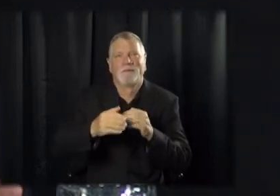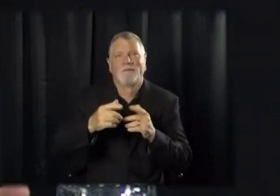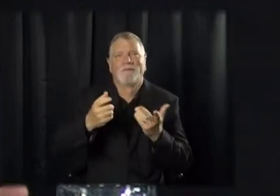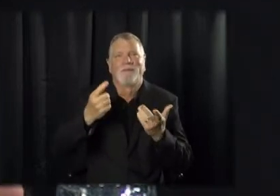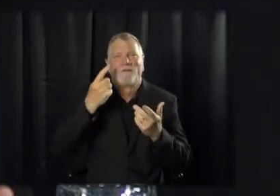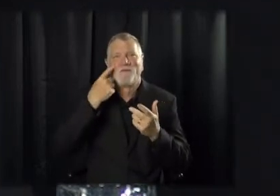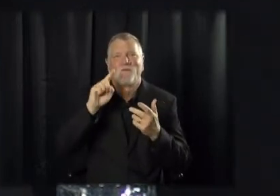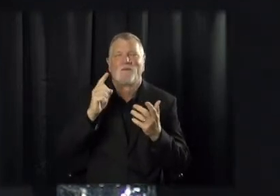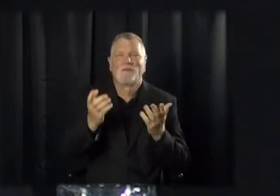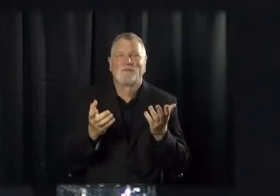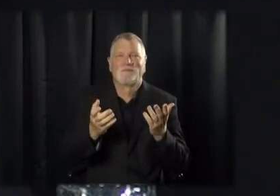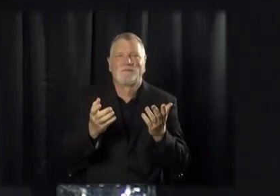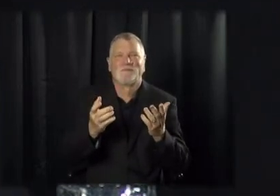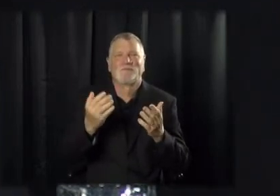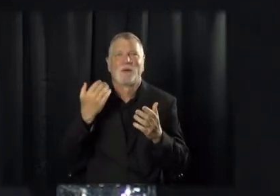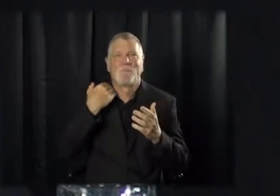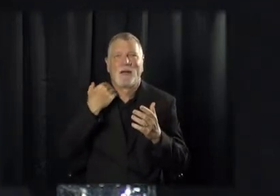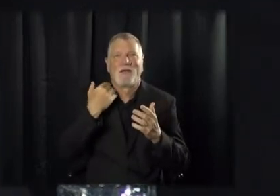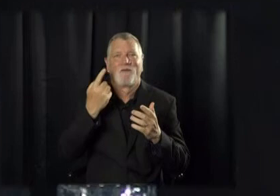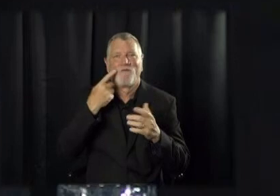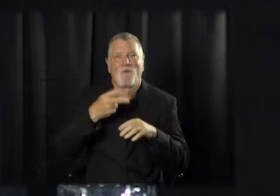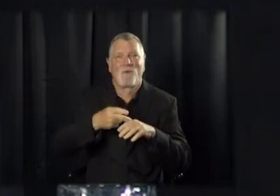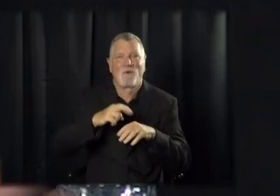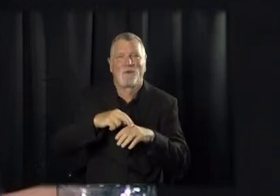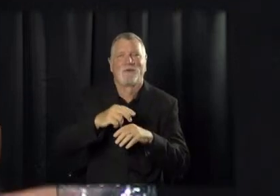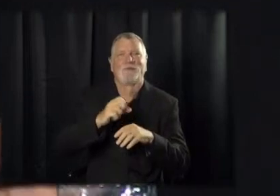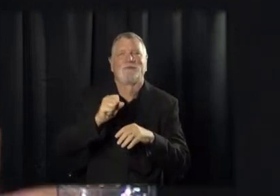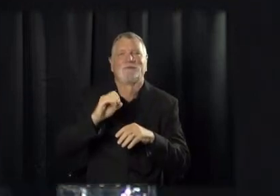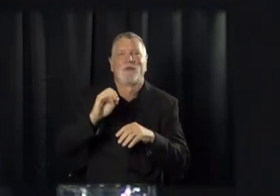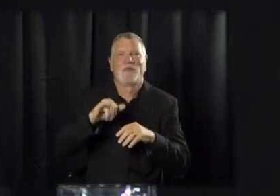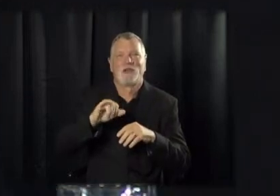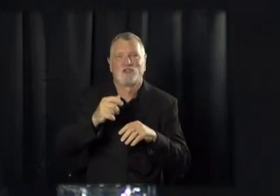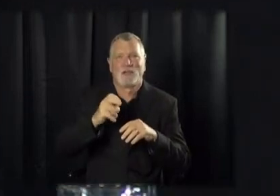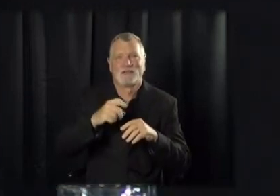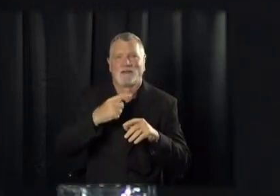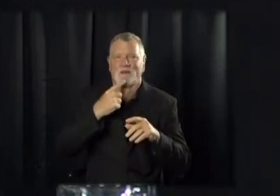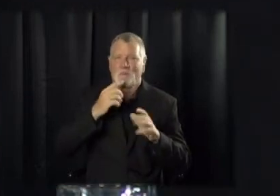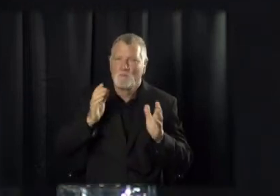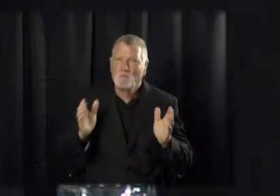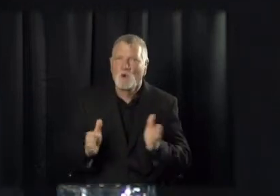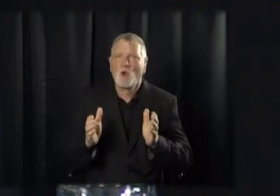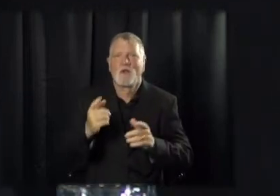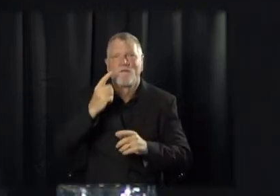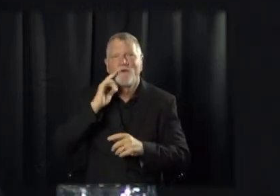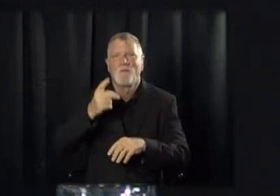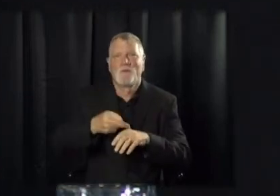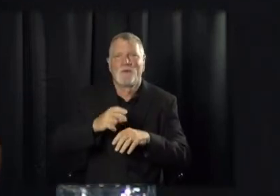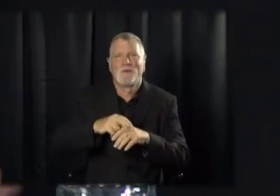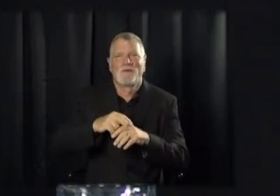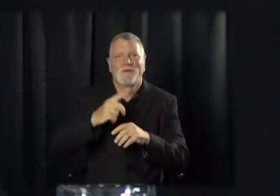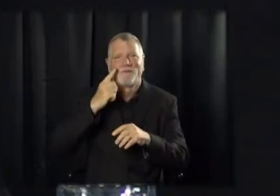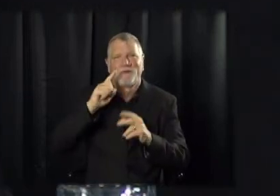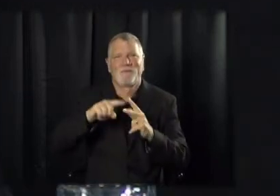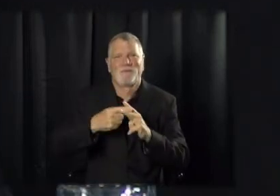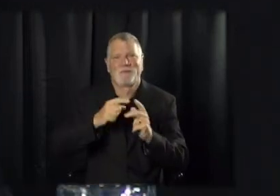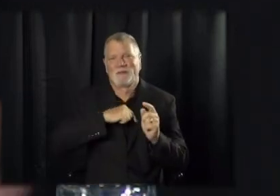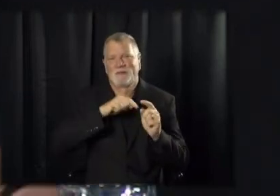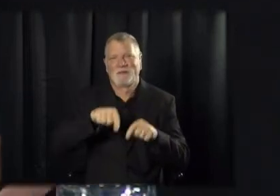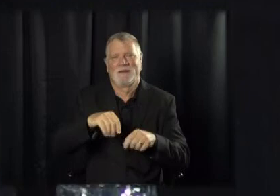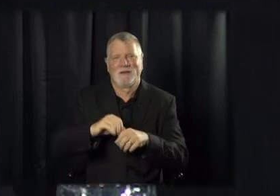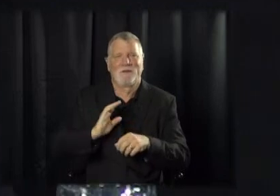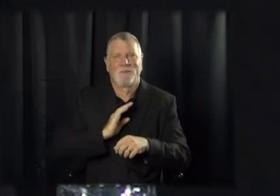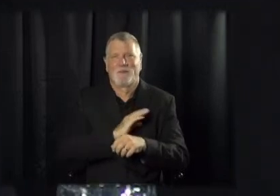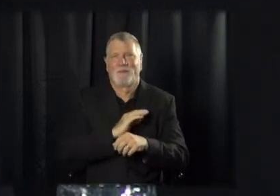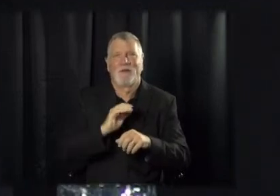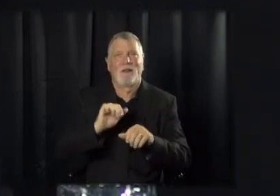the bankruptcy for Puerto Rico, something that Justin has been pushing for from the moment he was on the board,